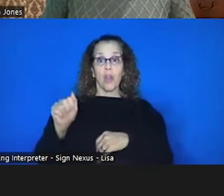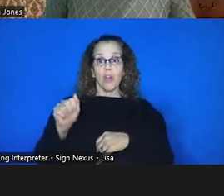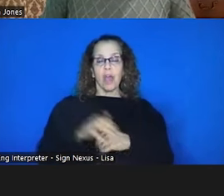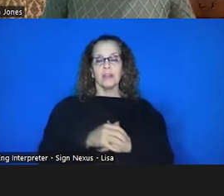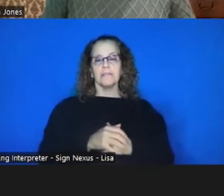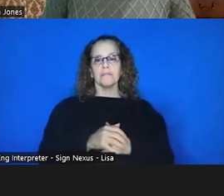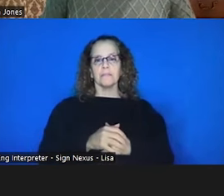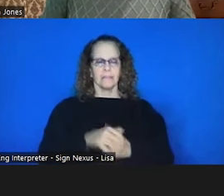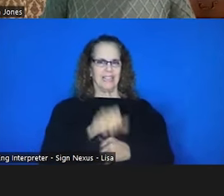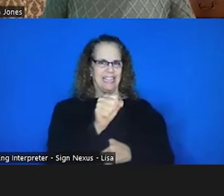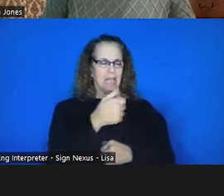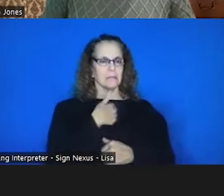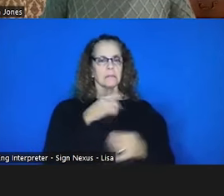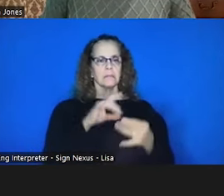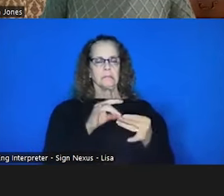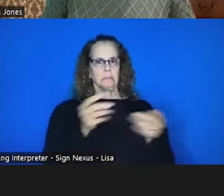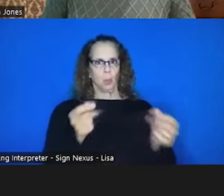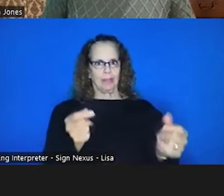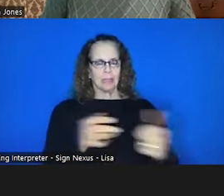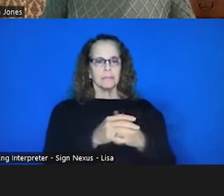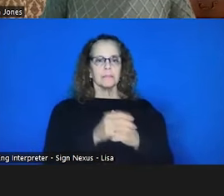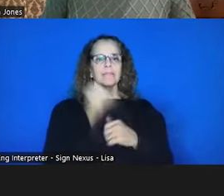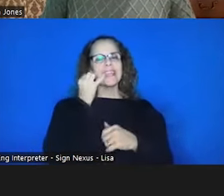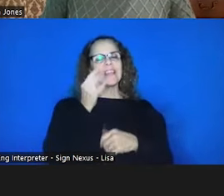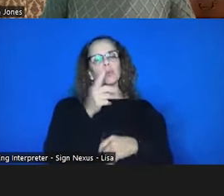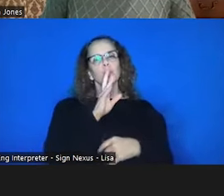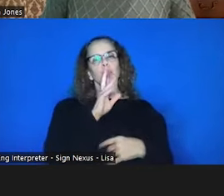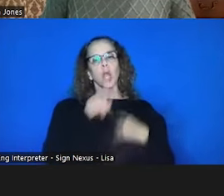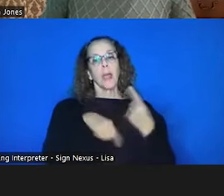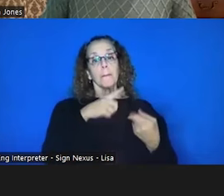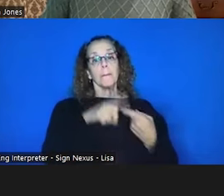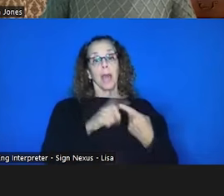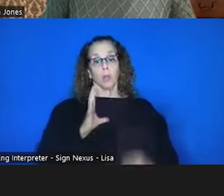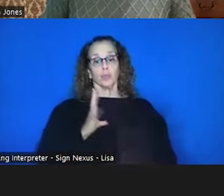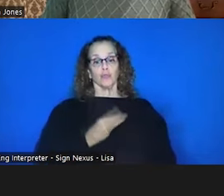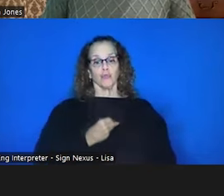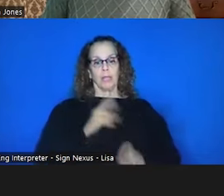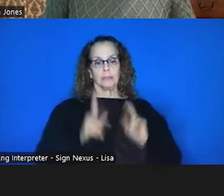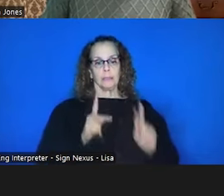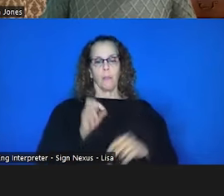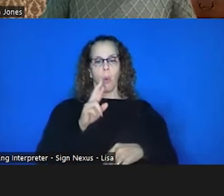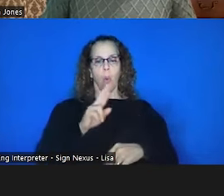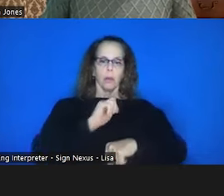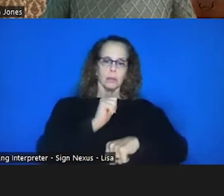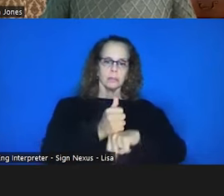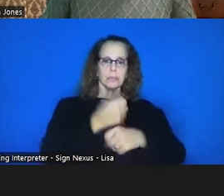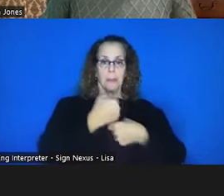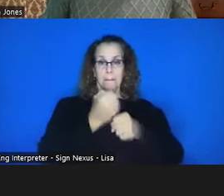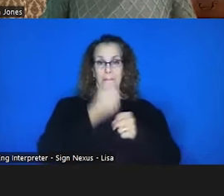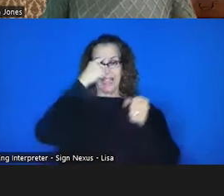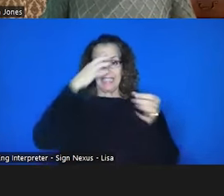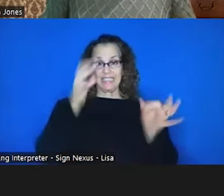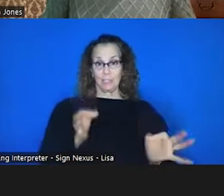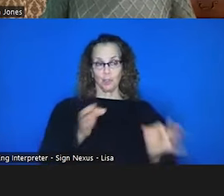if you're talking about trans people or you are making policies or decisions that could affect trans